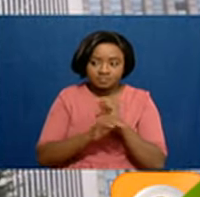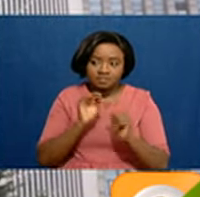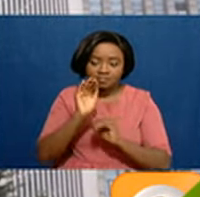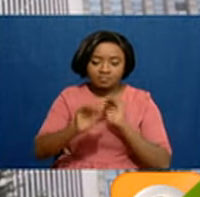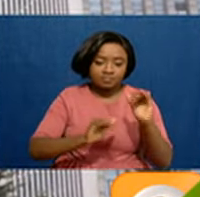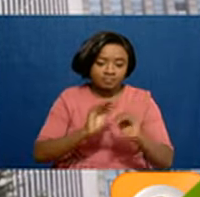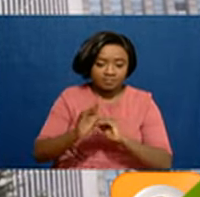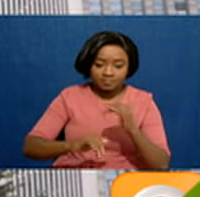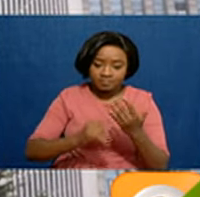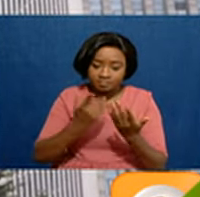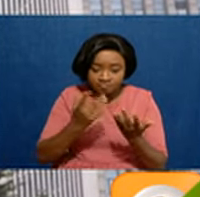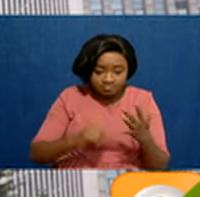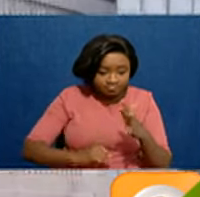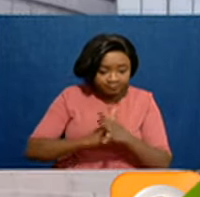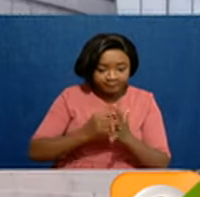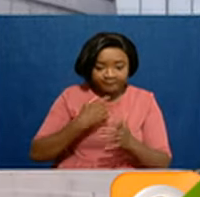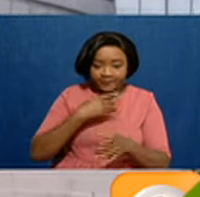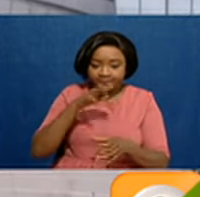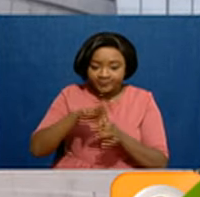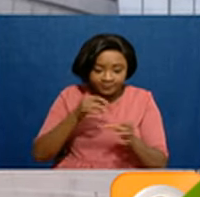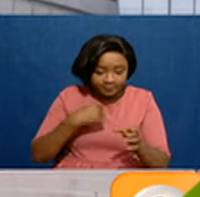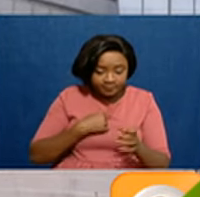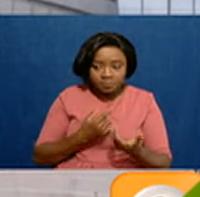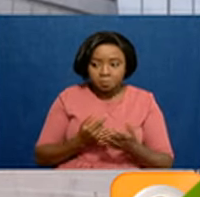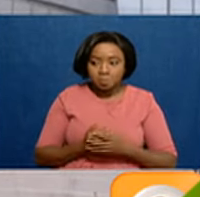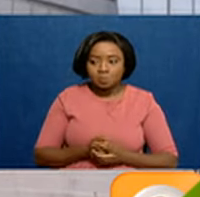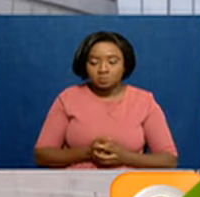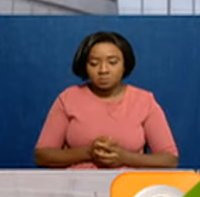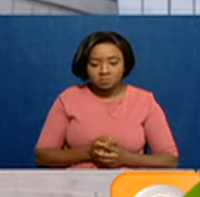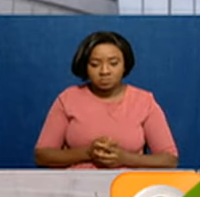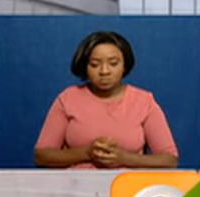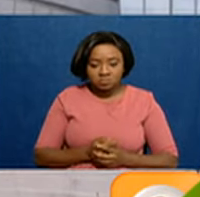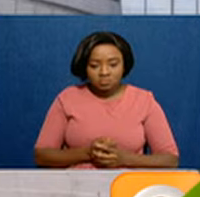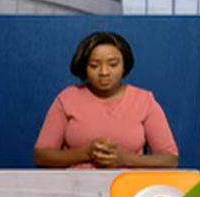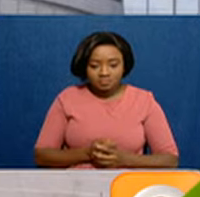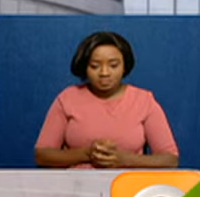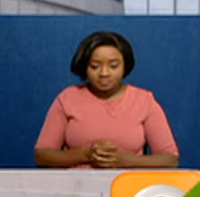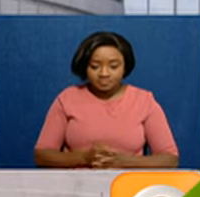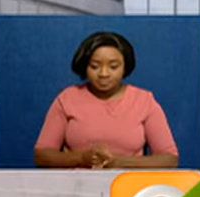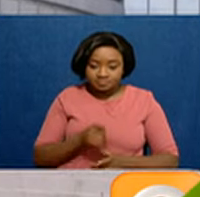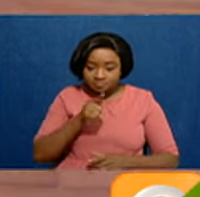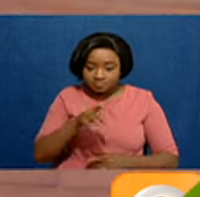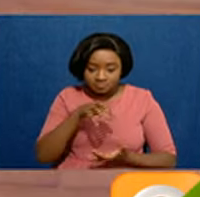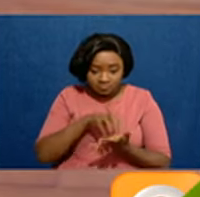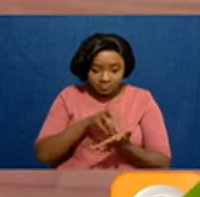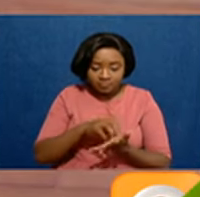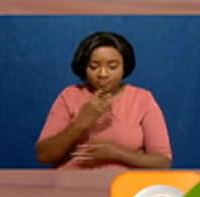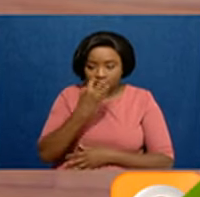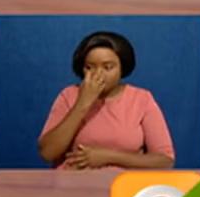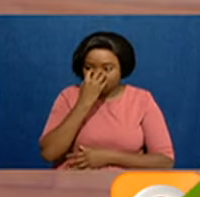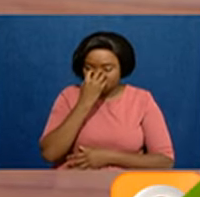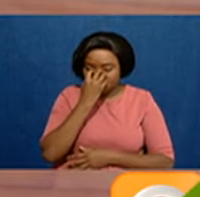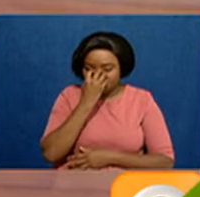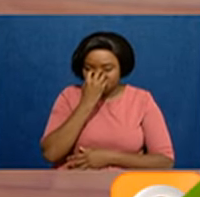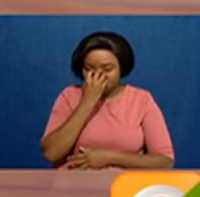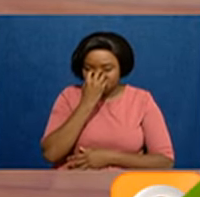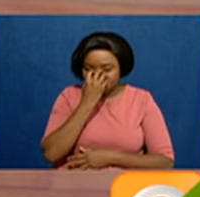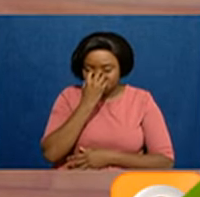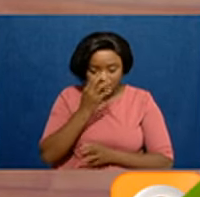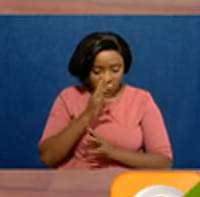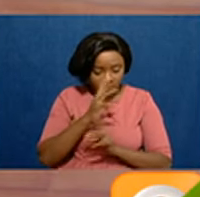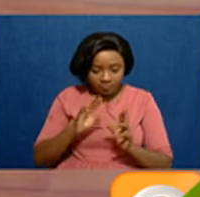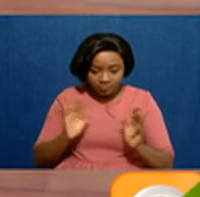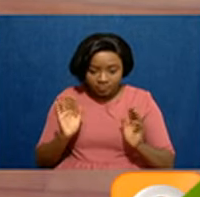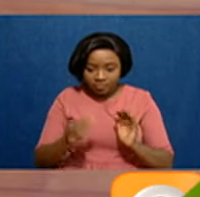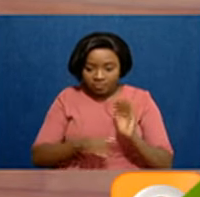resounding win to be the chairperson of the African Union Commission, a position that President William Ruto has marshaled mother ministries